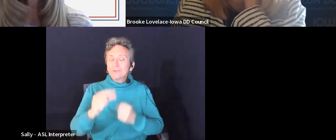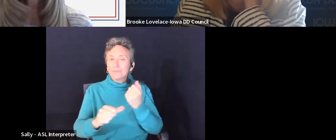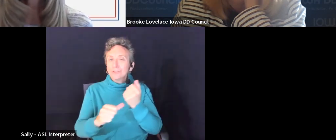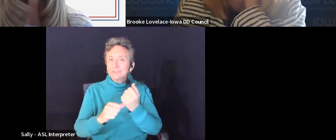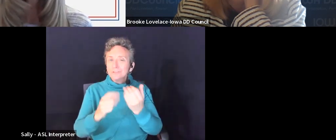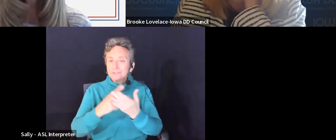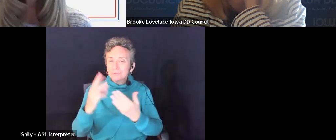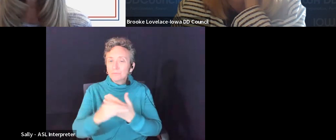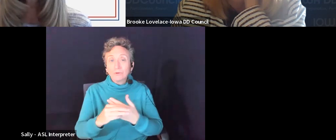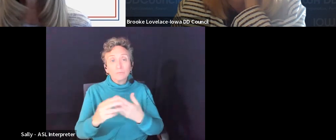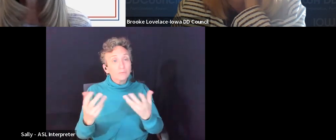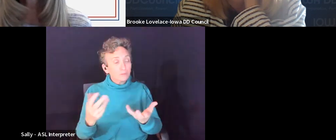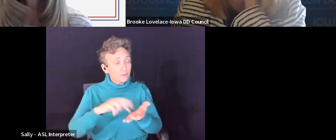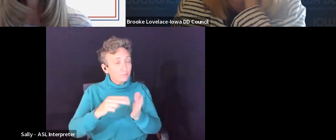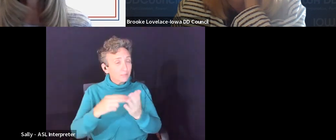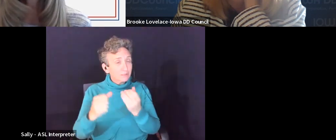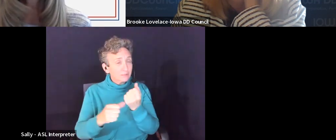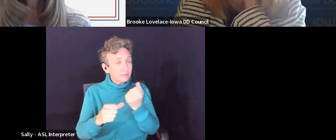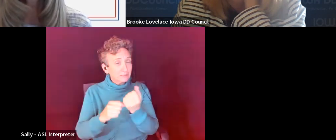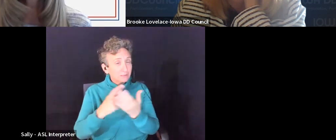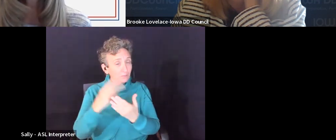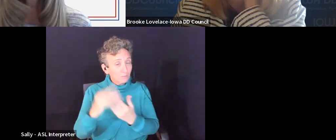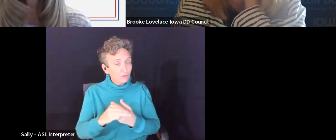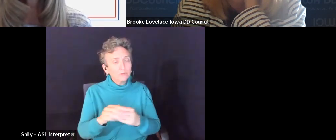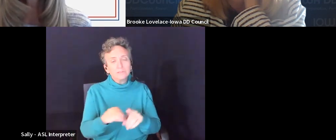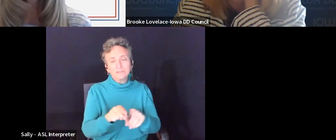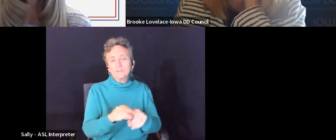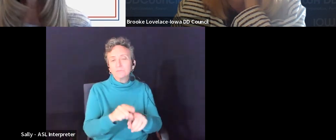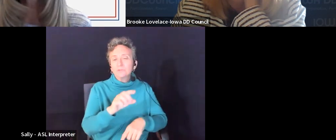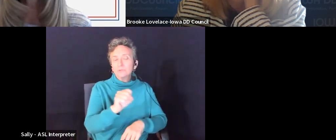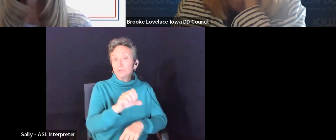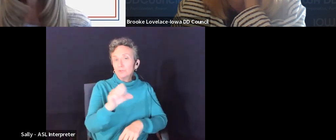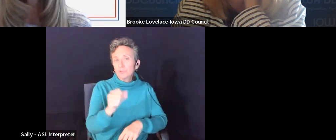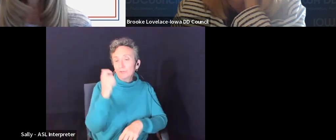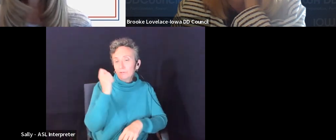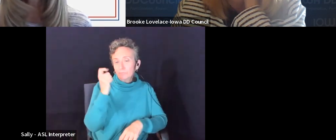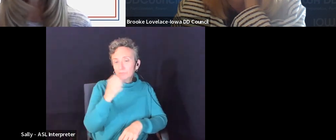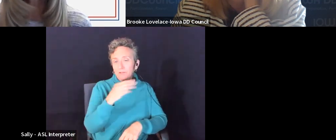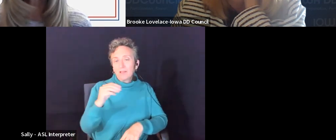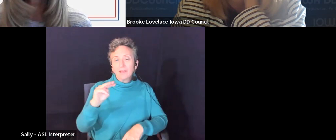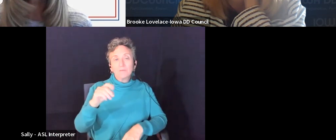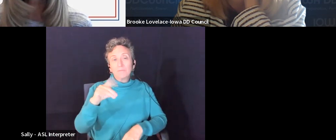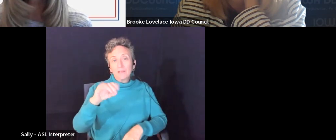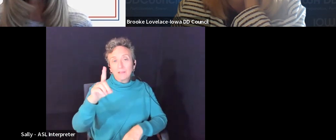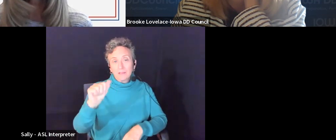assistance programs. And the two largest of those assistance programs are Social Security and